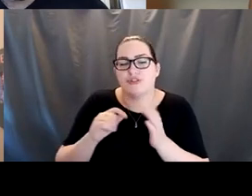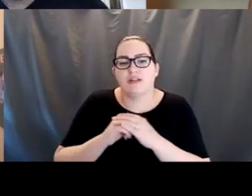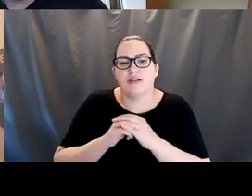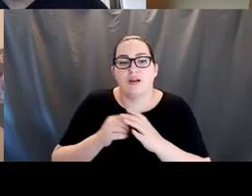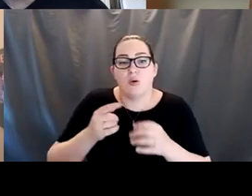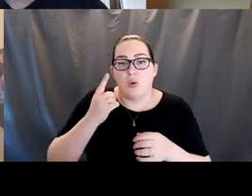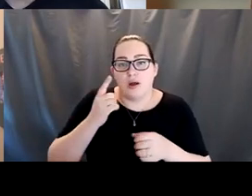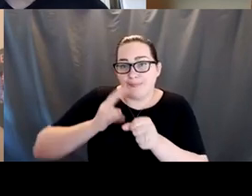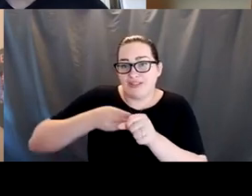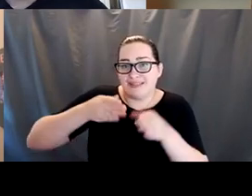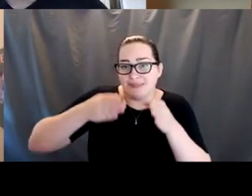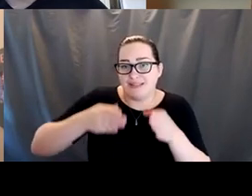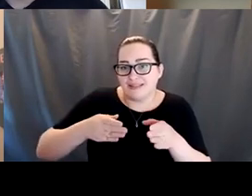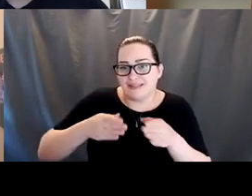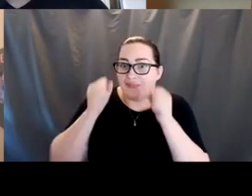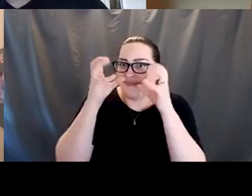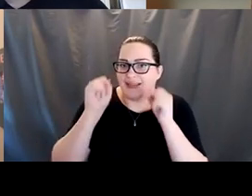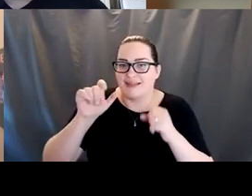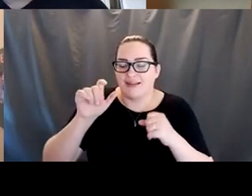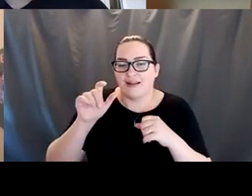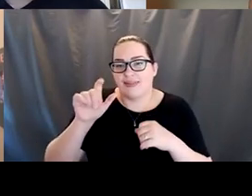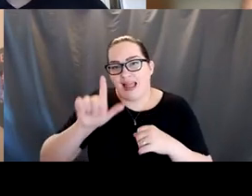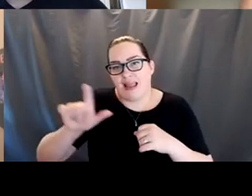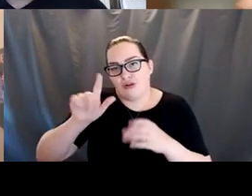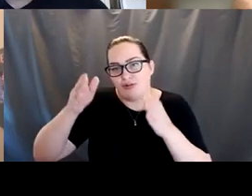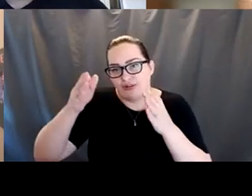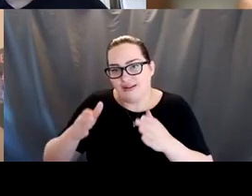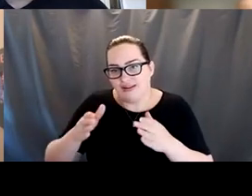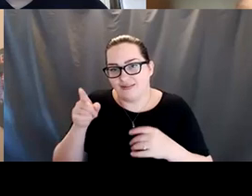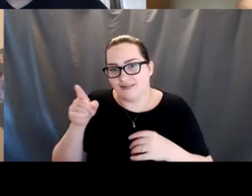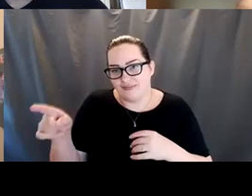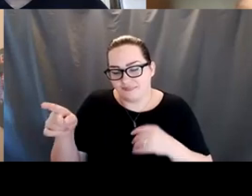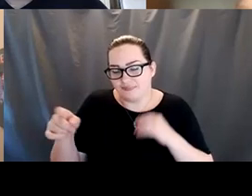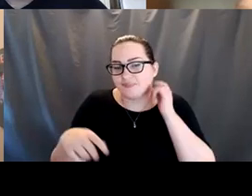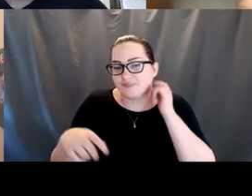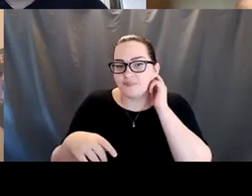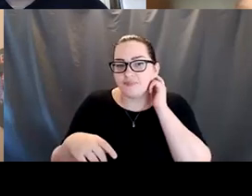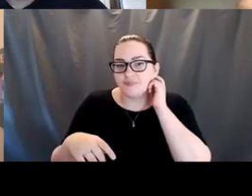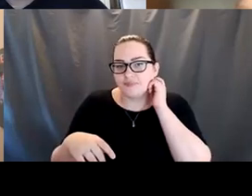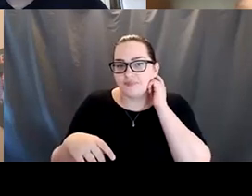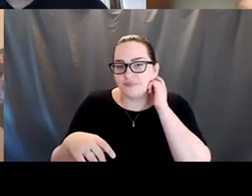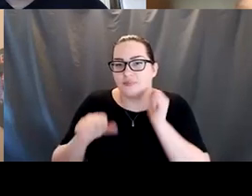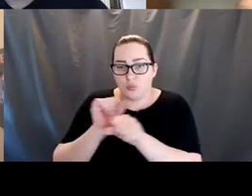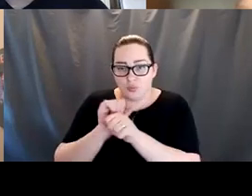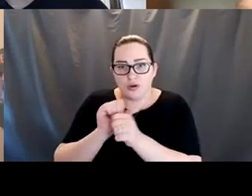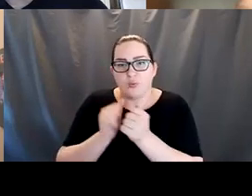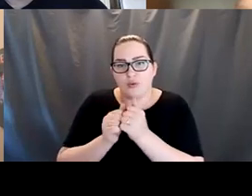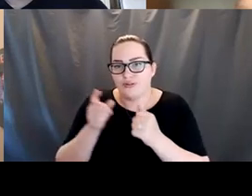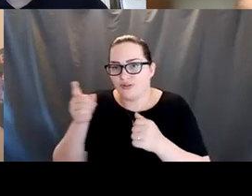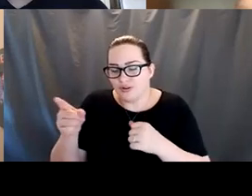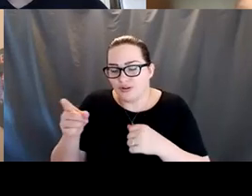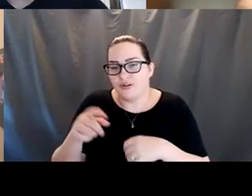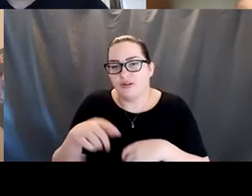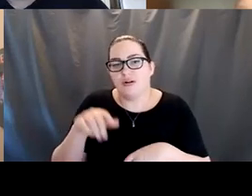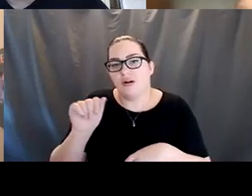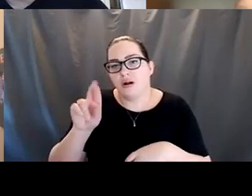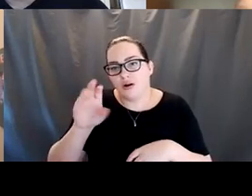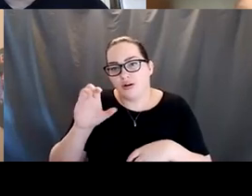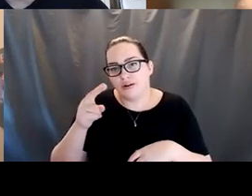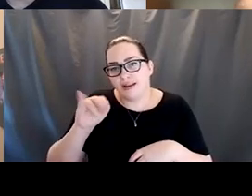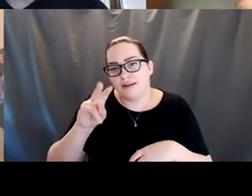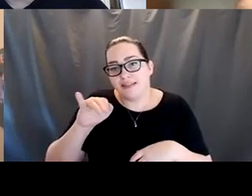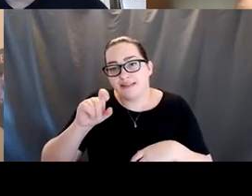that. Like, I start in a very different way. So what is the change? What do you mean you start? There is this